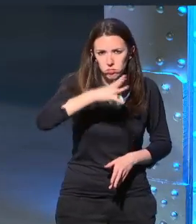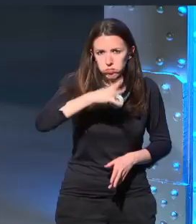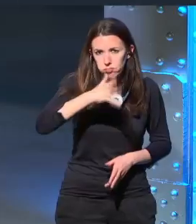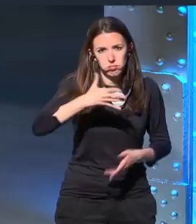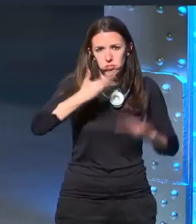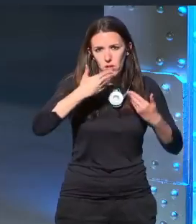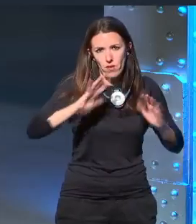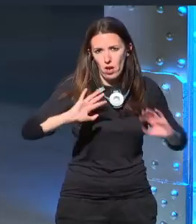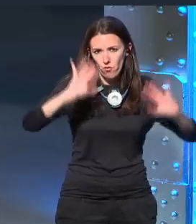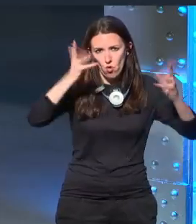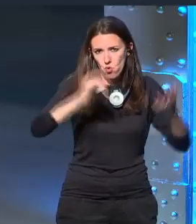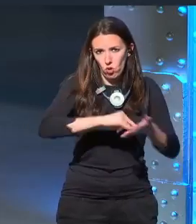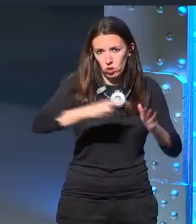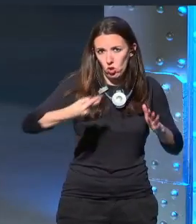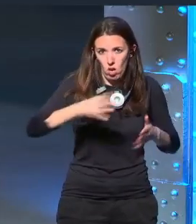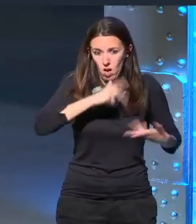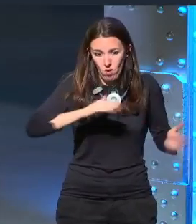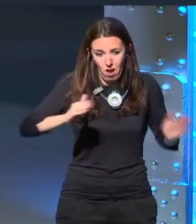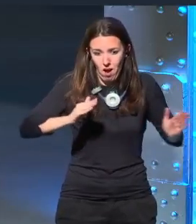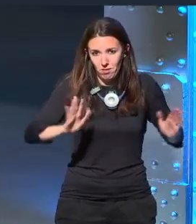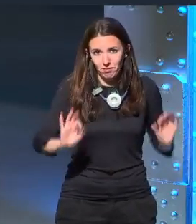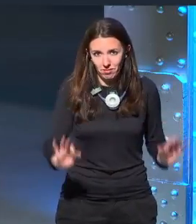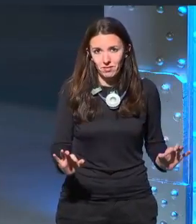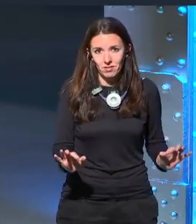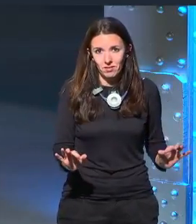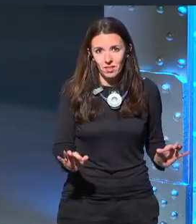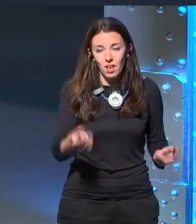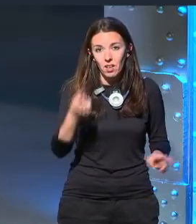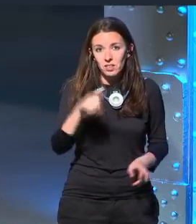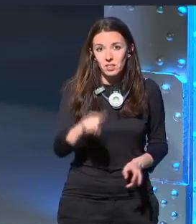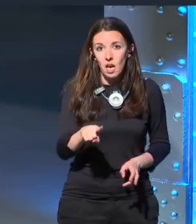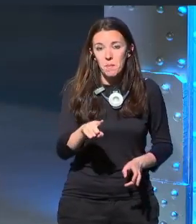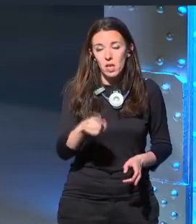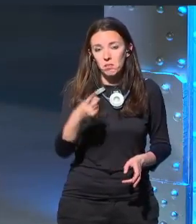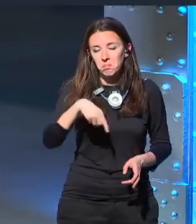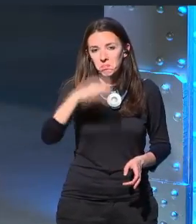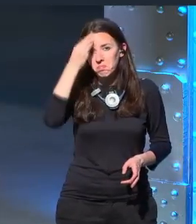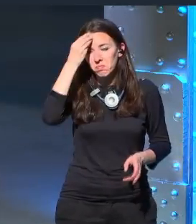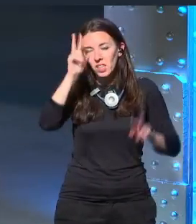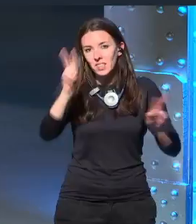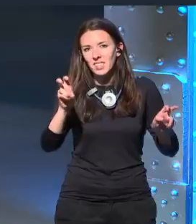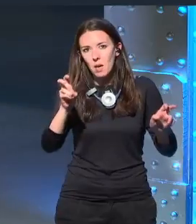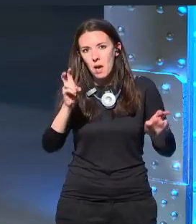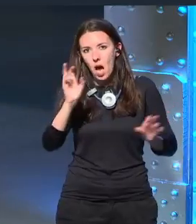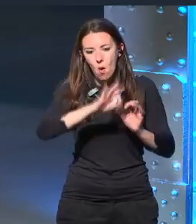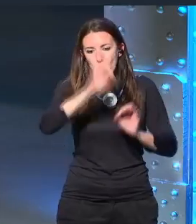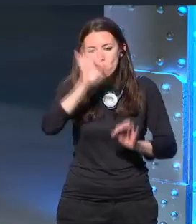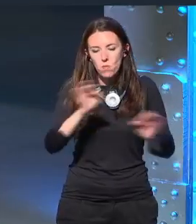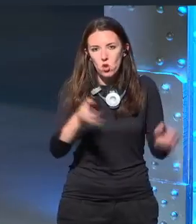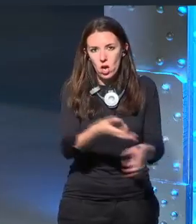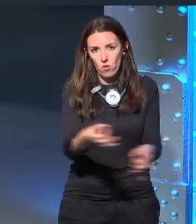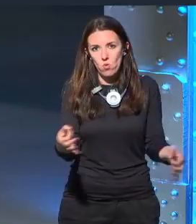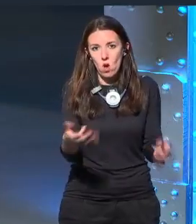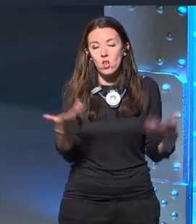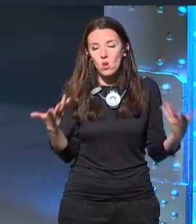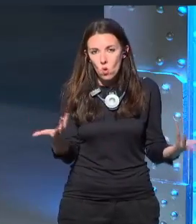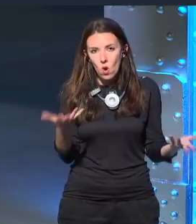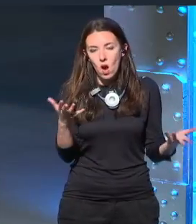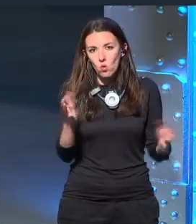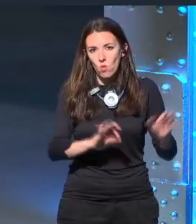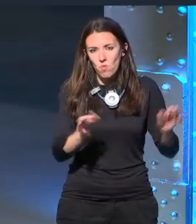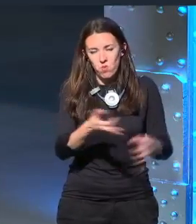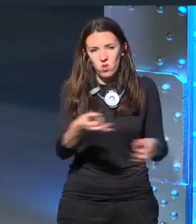great chances that have come along with the technological revolution. But he has also made us think about this